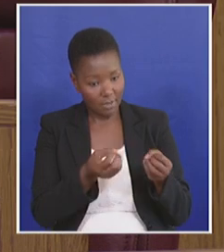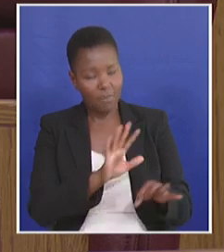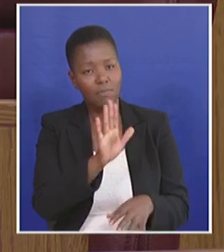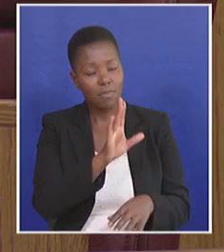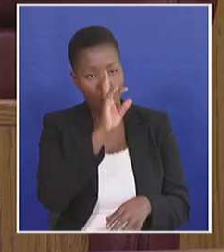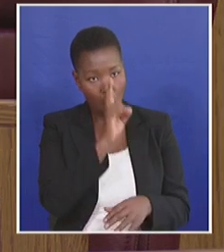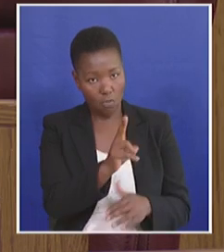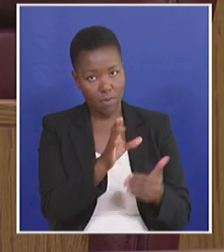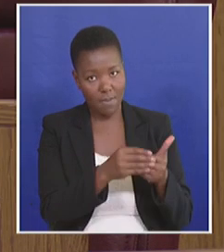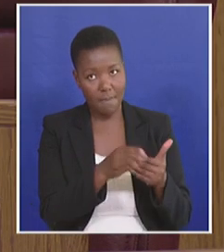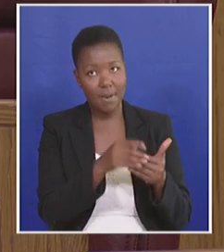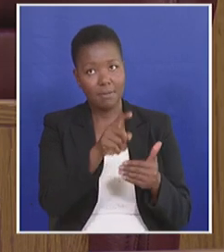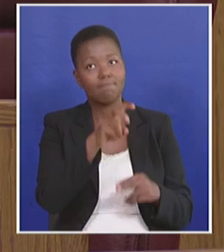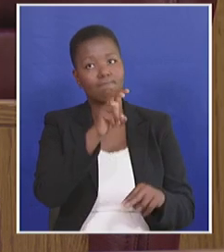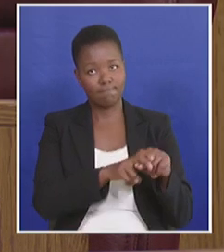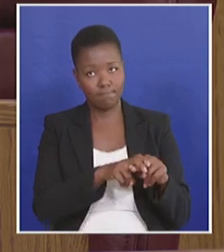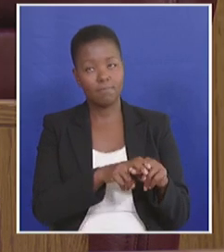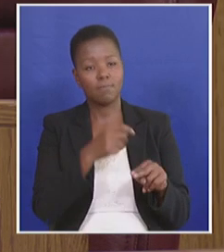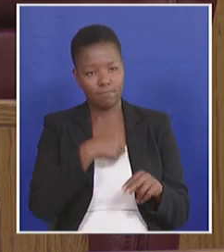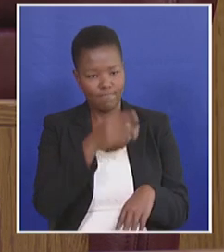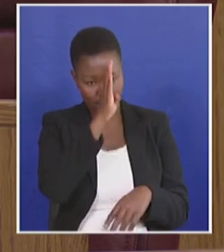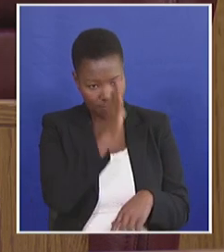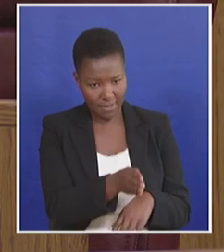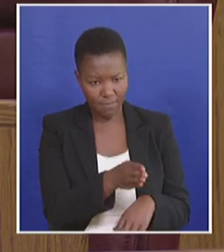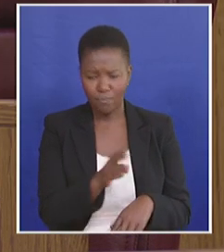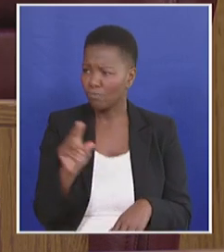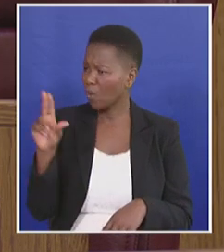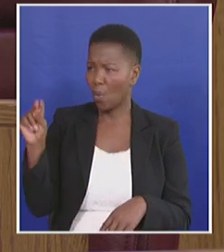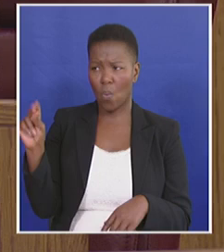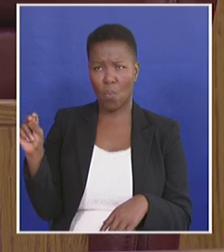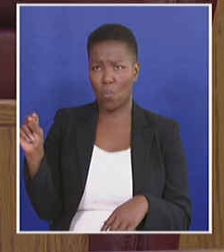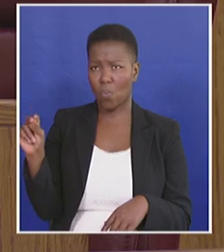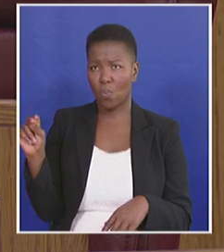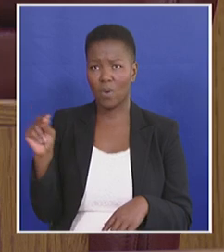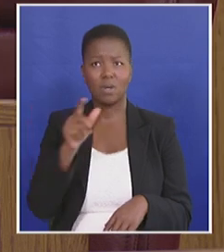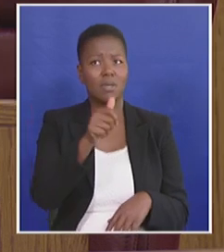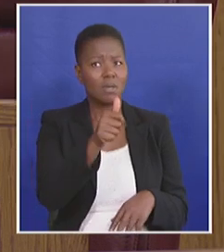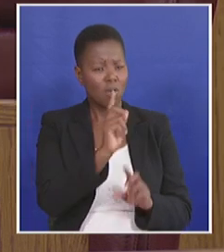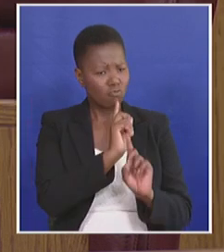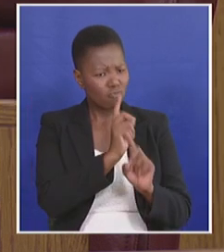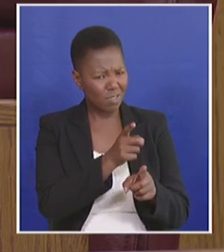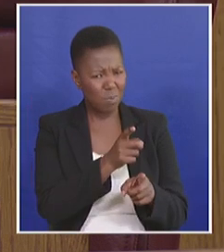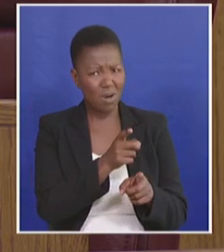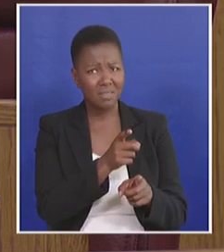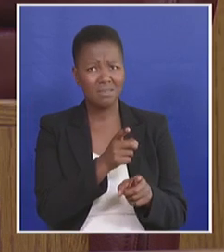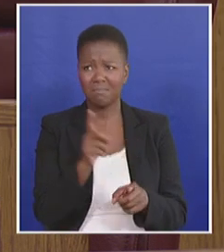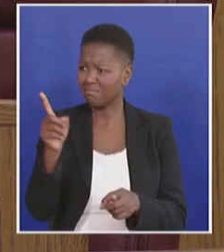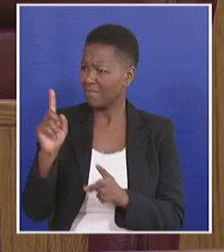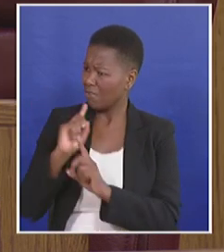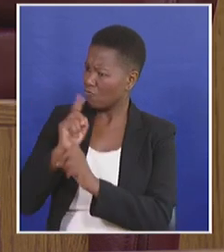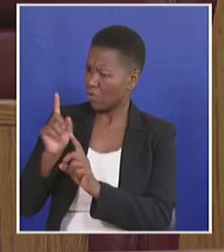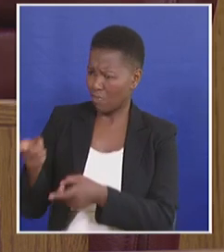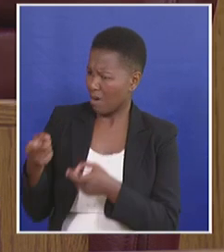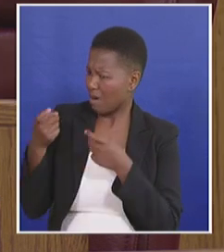Mukwena, please Can I take your seat. I want to address you. No. You respond. No, you can't respond to the